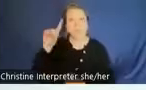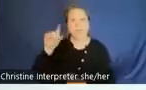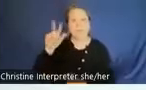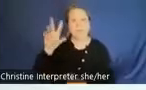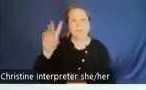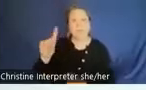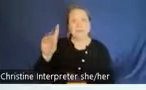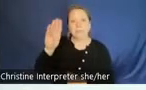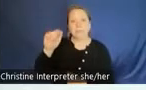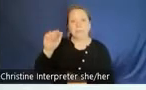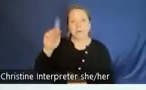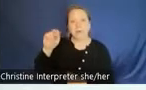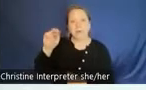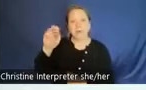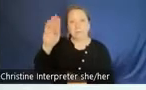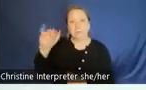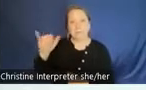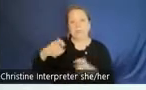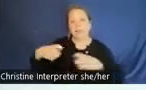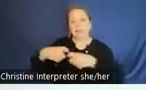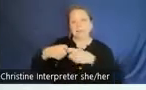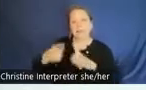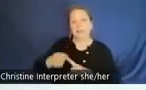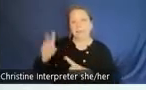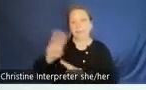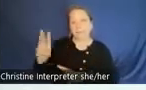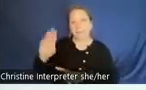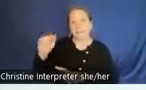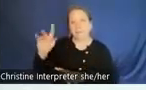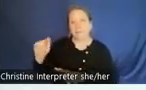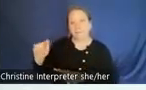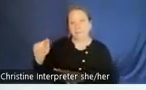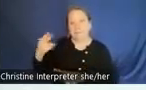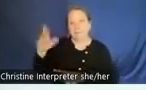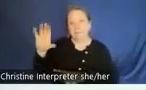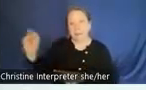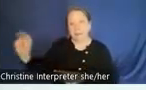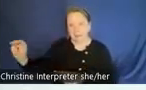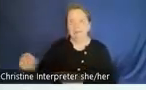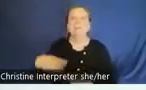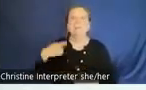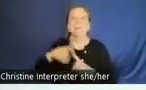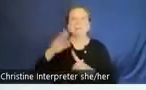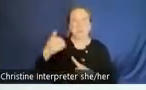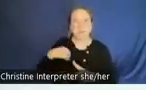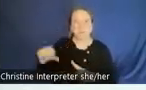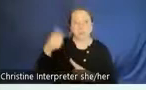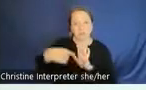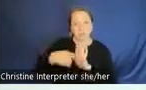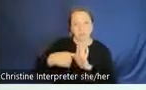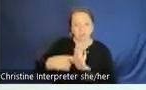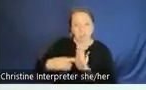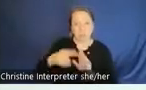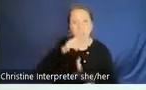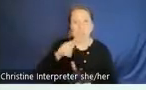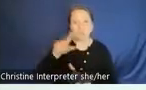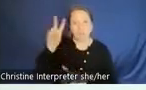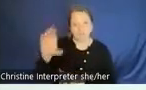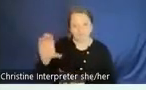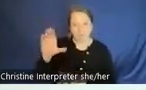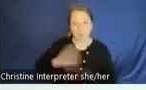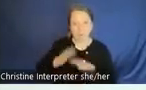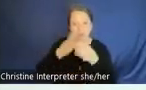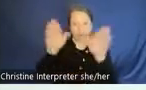Hartford, Connecticut, Representative Tom Stevens, who's Vice Chair of the House Committee on General Housing and